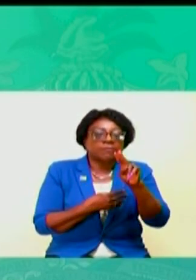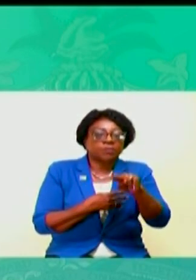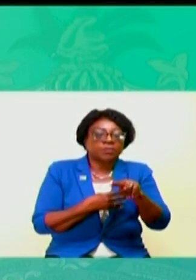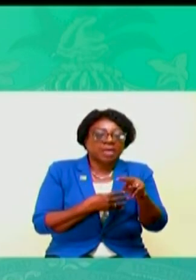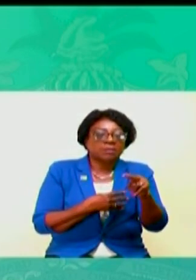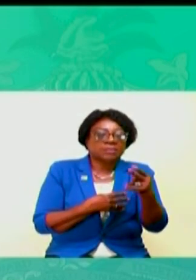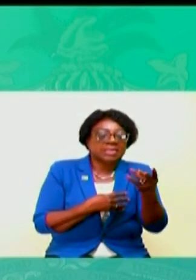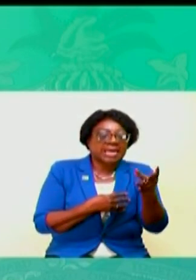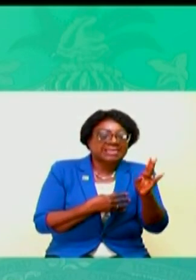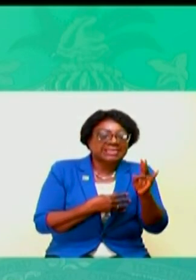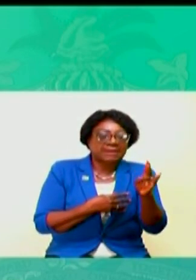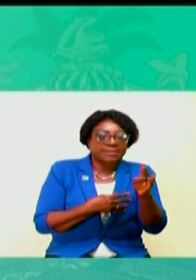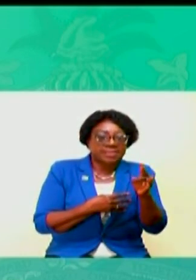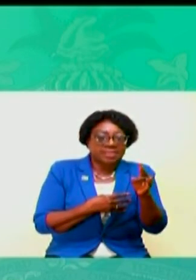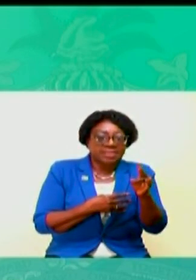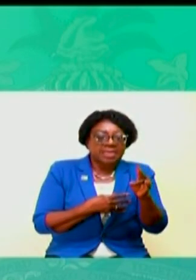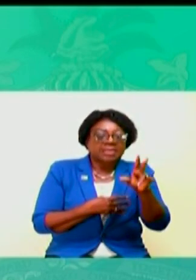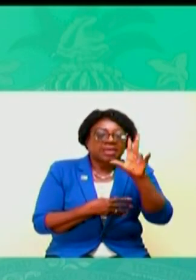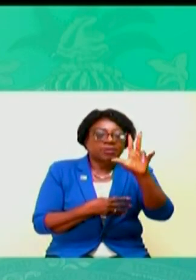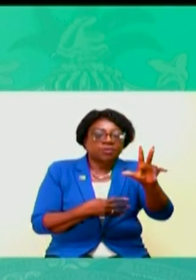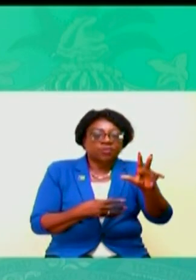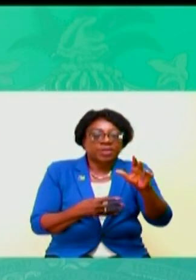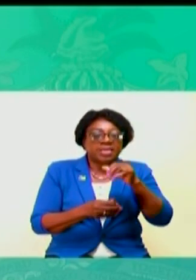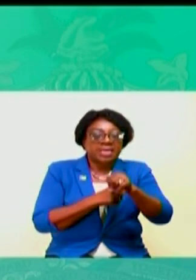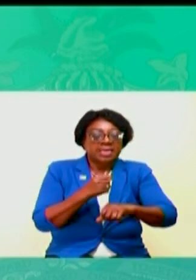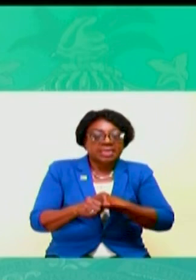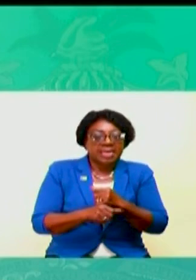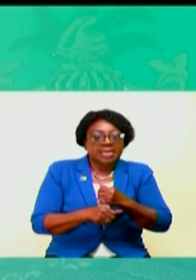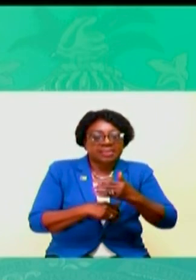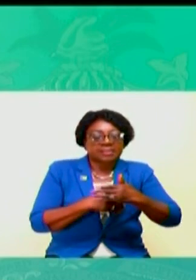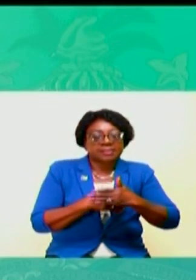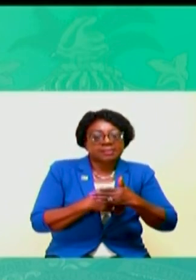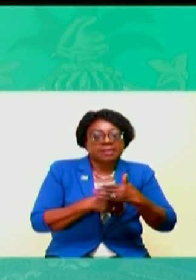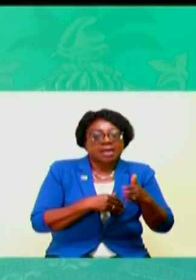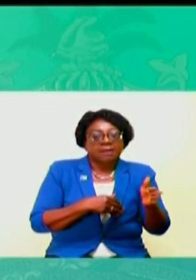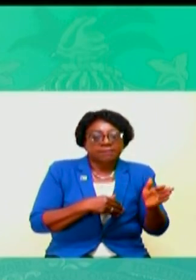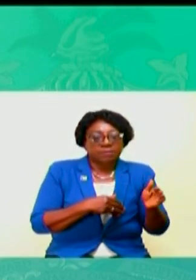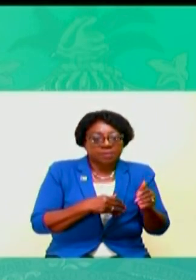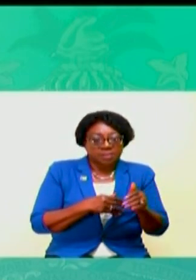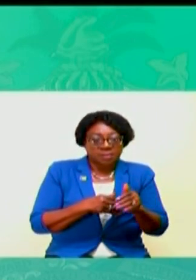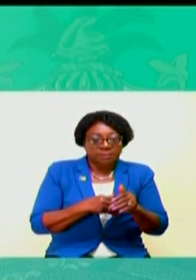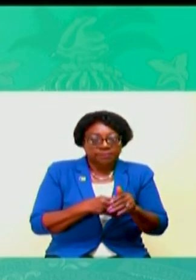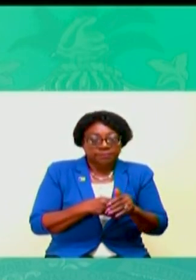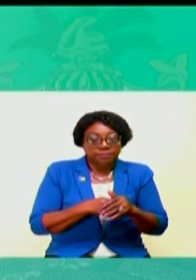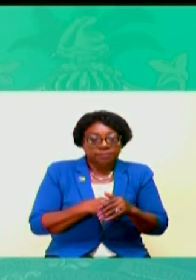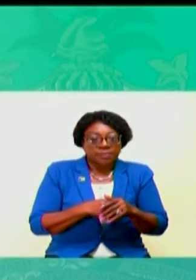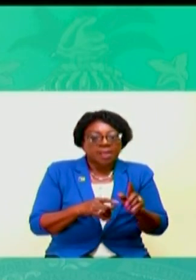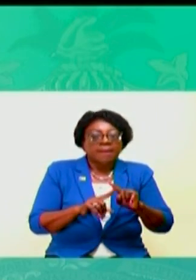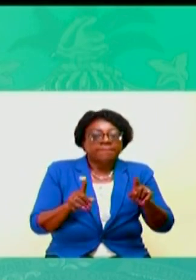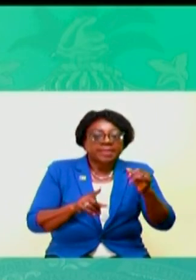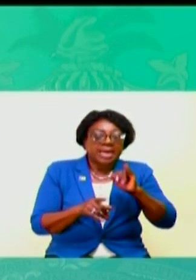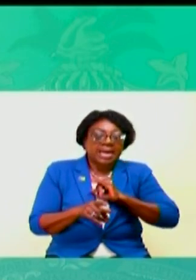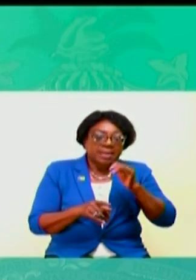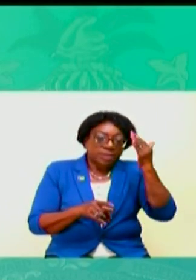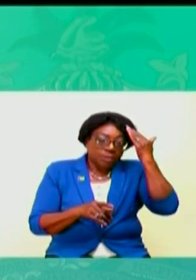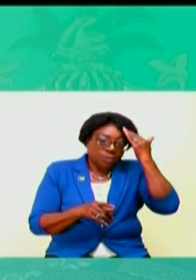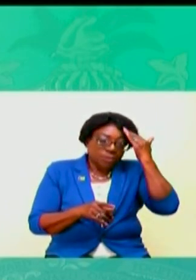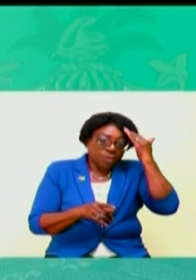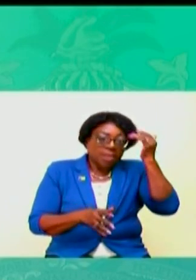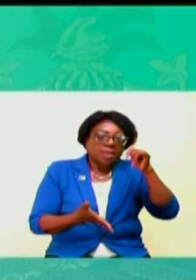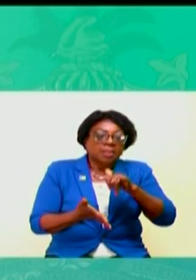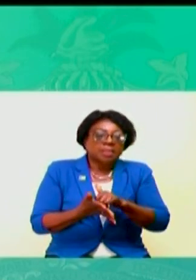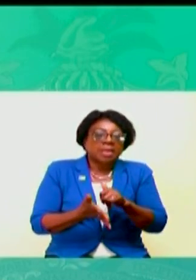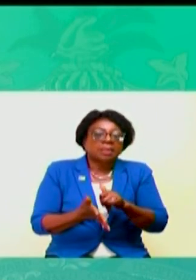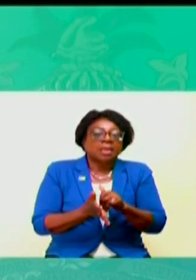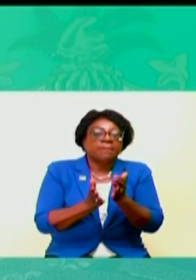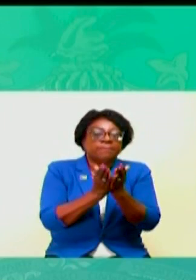2017. Now that's less than 3 years later. Mr. Deputy Speaker, I know boatsmen, but I know that a boat less